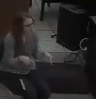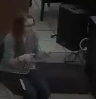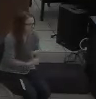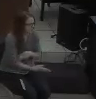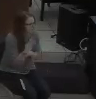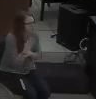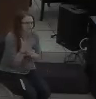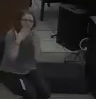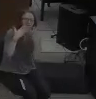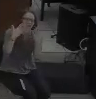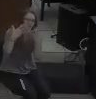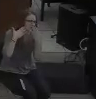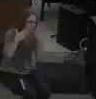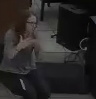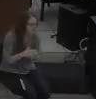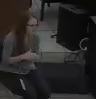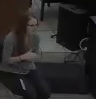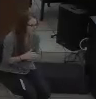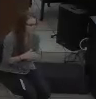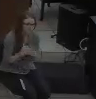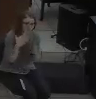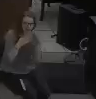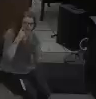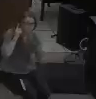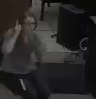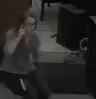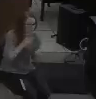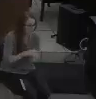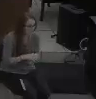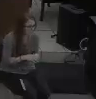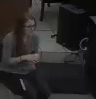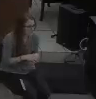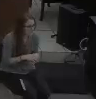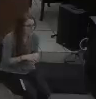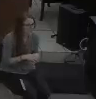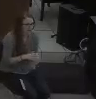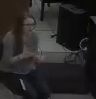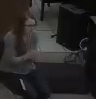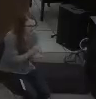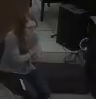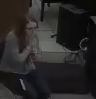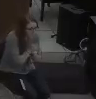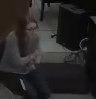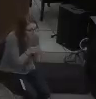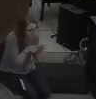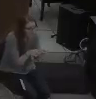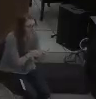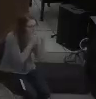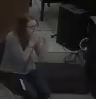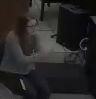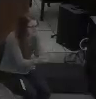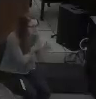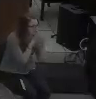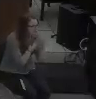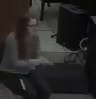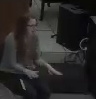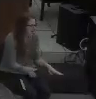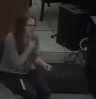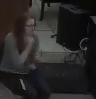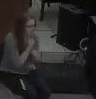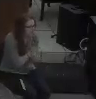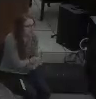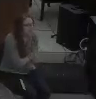gratitude. Gratitude for that. And let us just take a moment as we sit here to be quiet and just